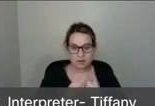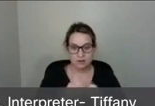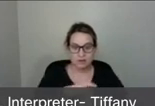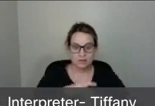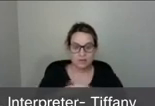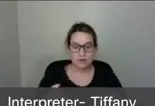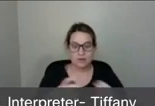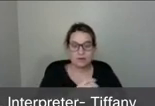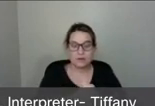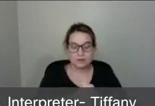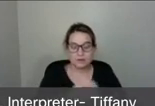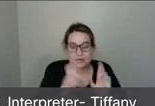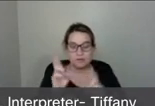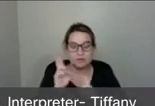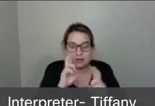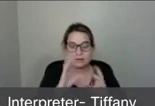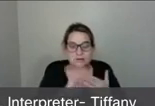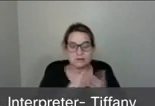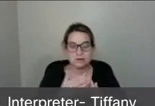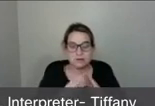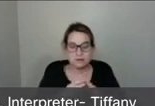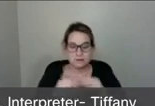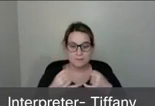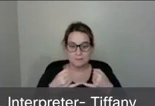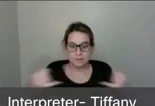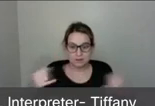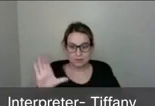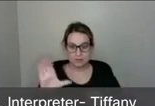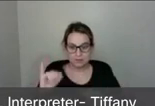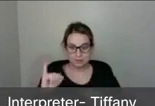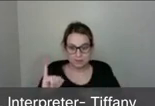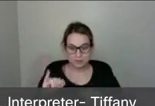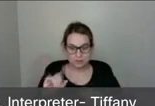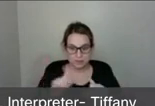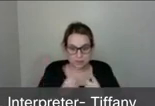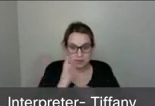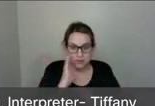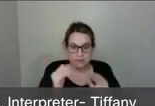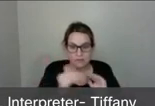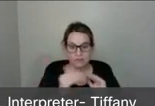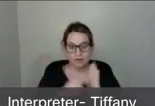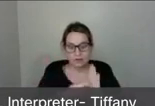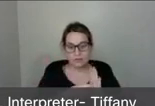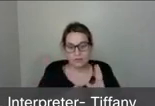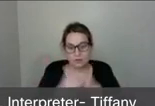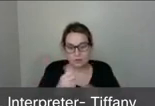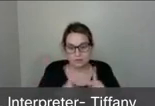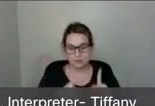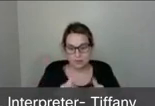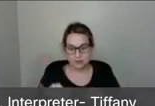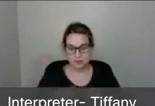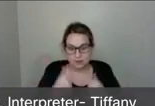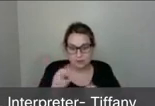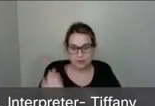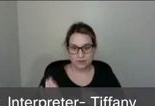compact, respecting city and town boundaries and communities of interest, then these districts would fairly represent the majority of people that live in them. This